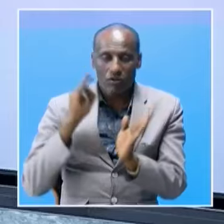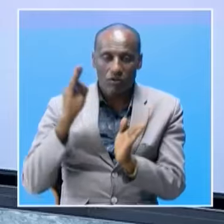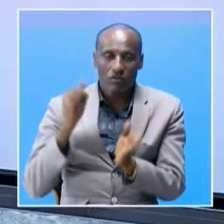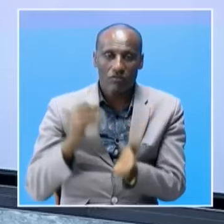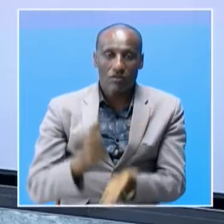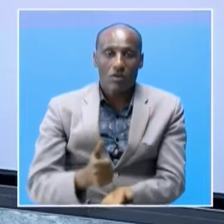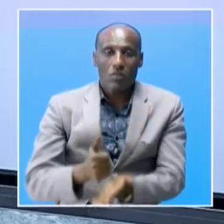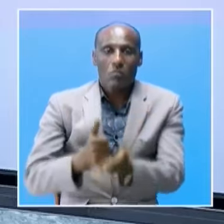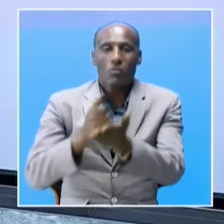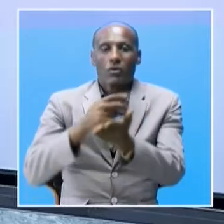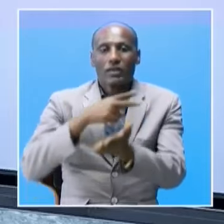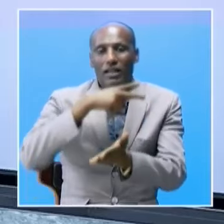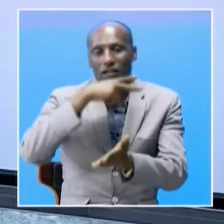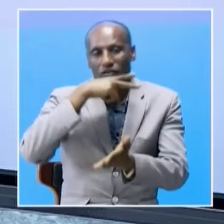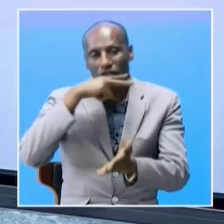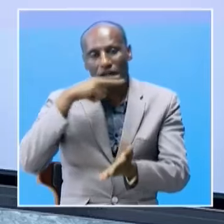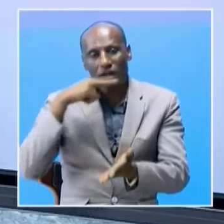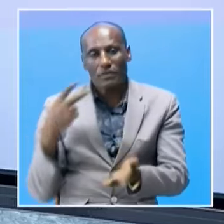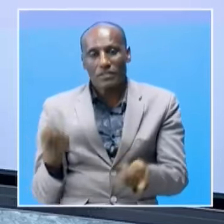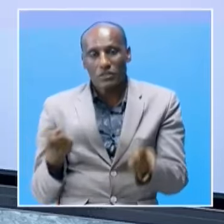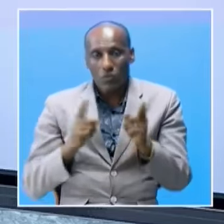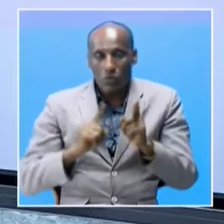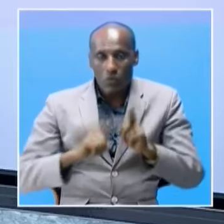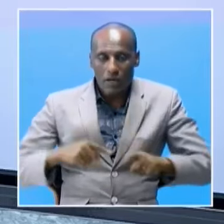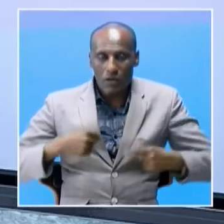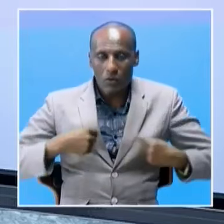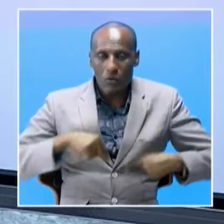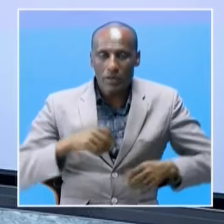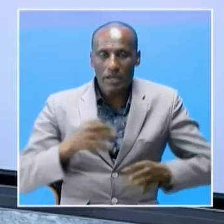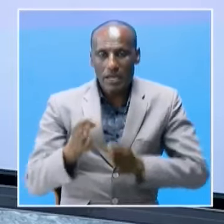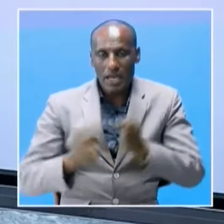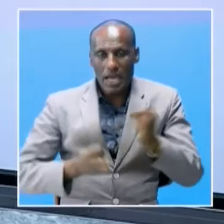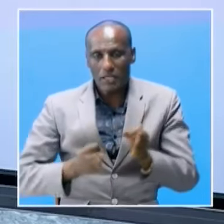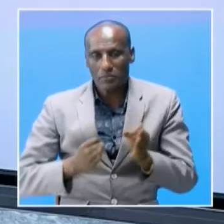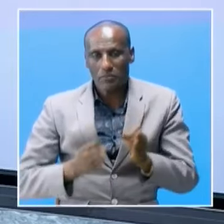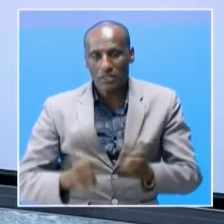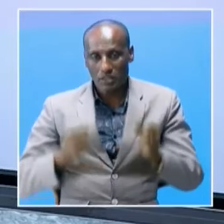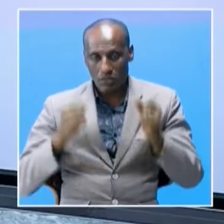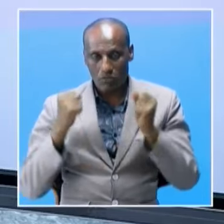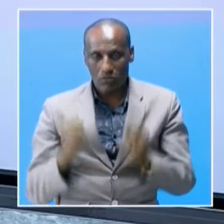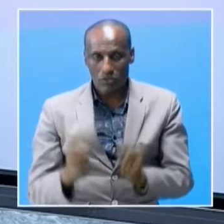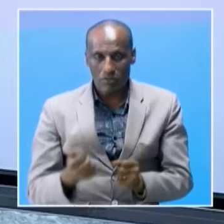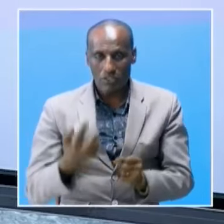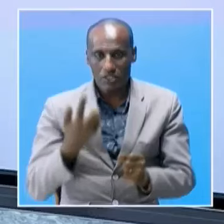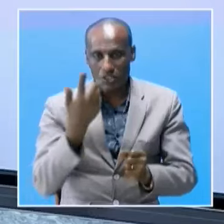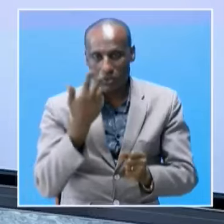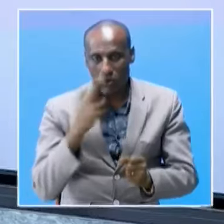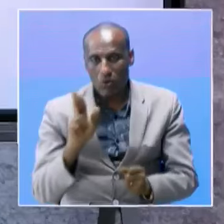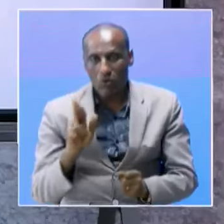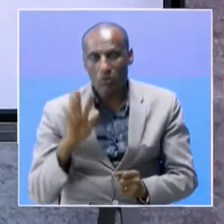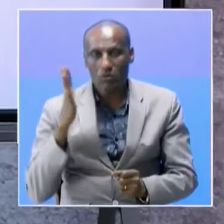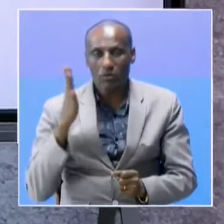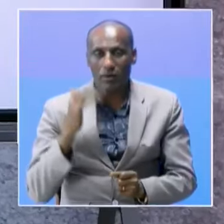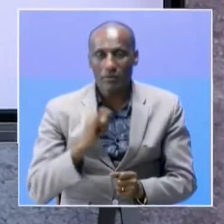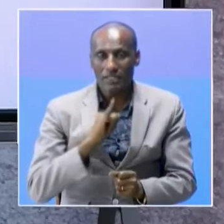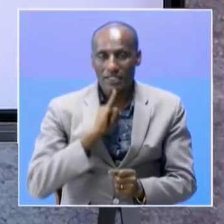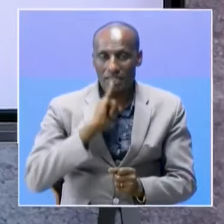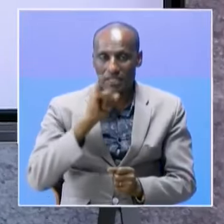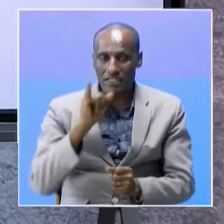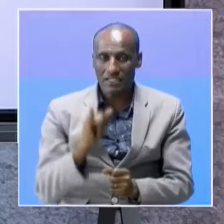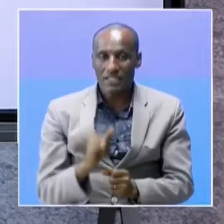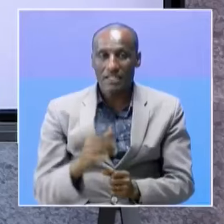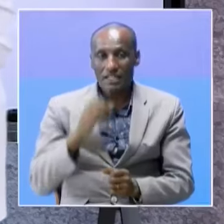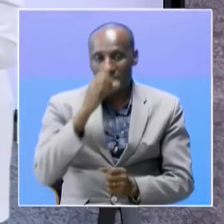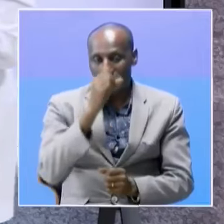we express possibility and probability is after a subject, what do we get? Yes,